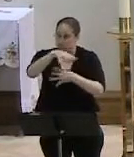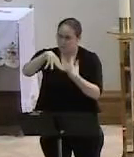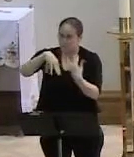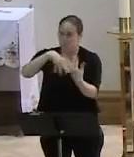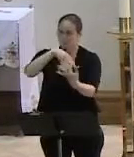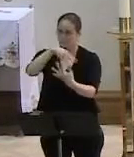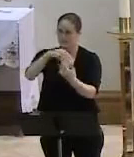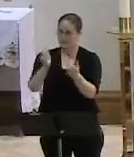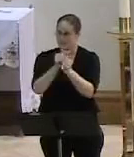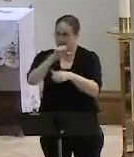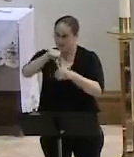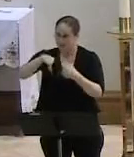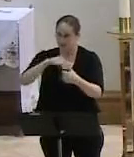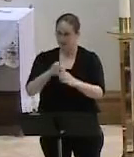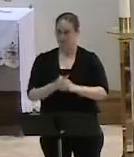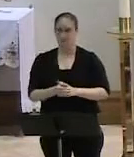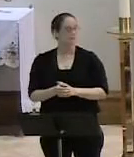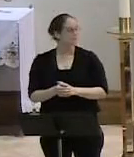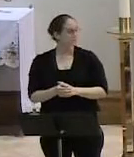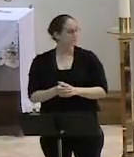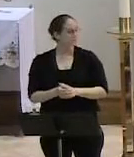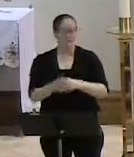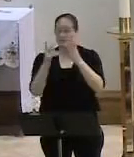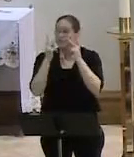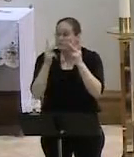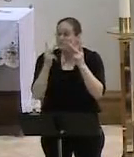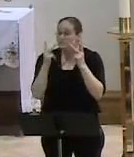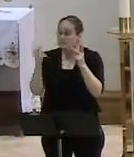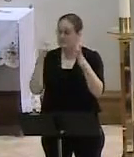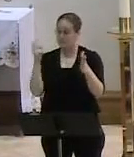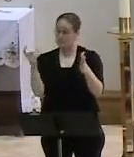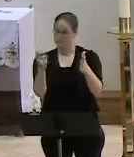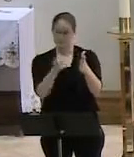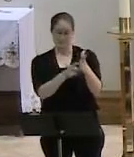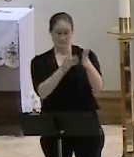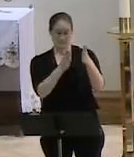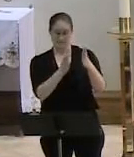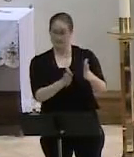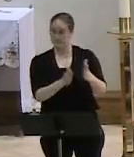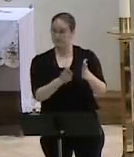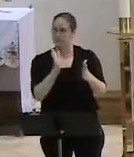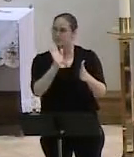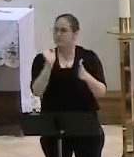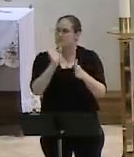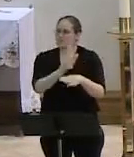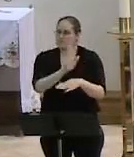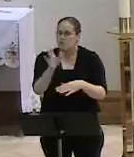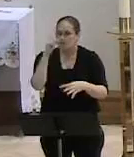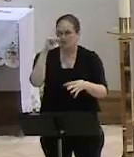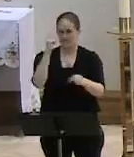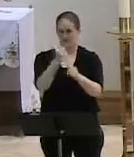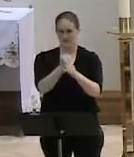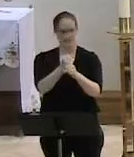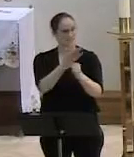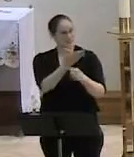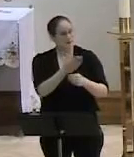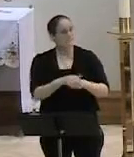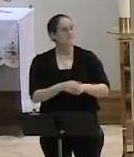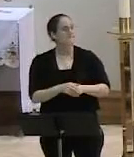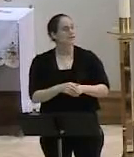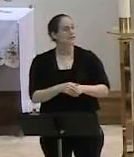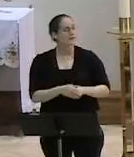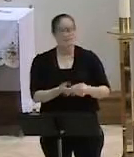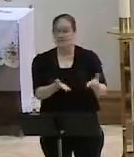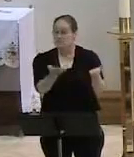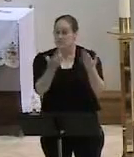about how up until this point you have witnessed to your faith. Many of you come